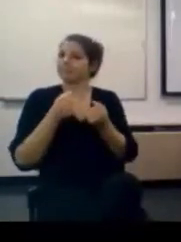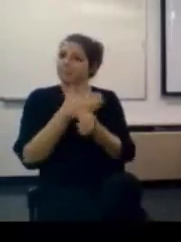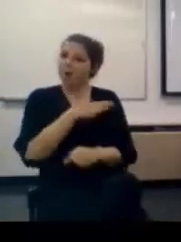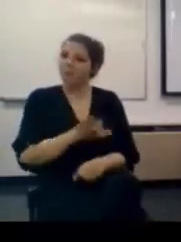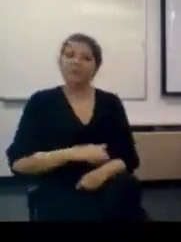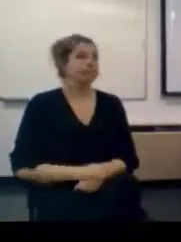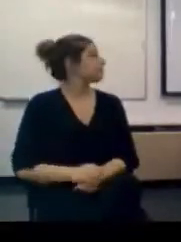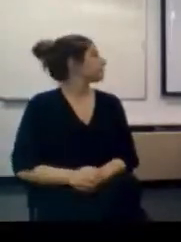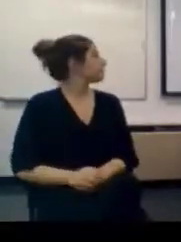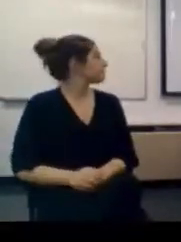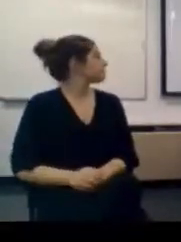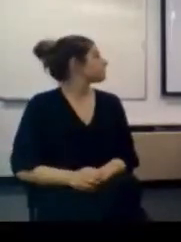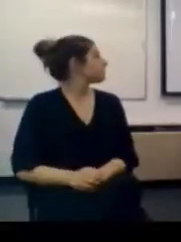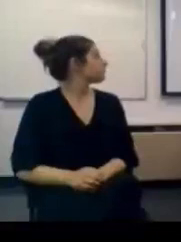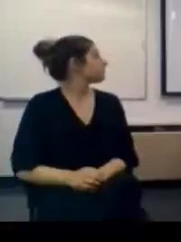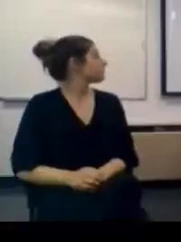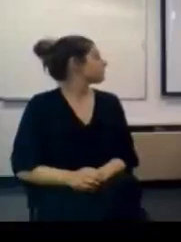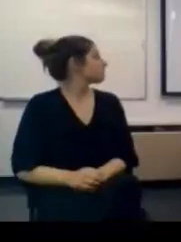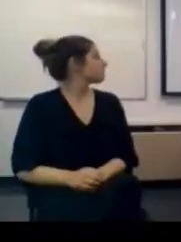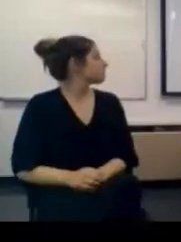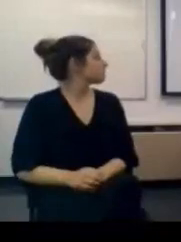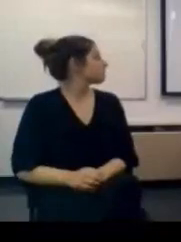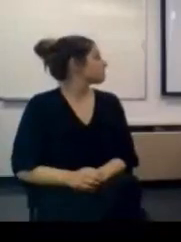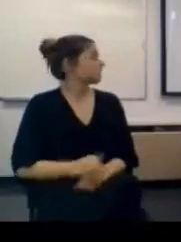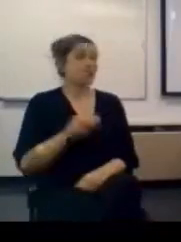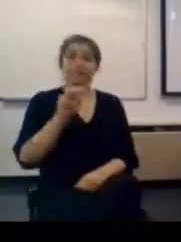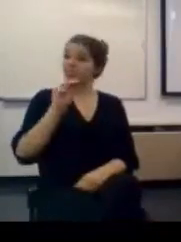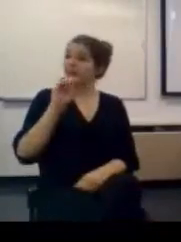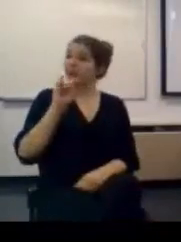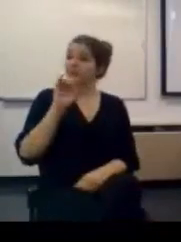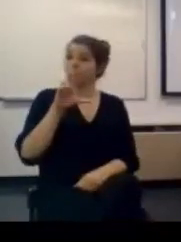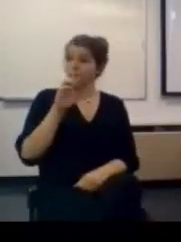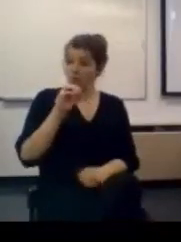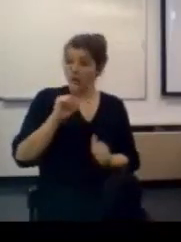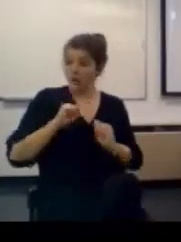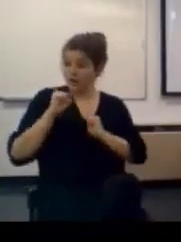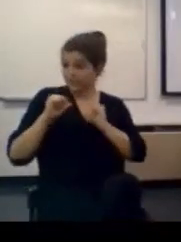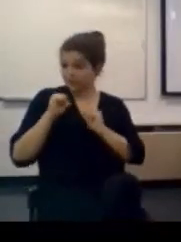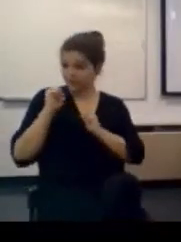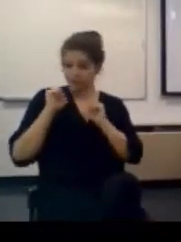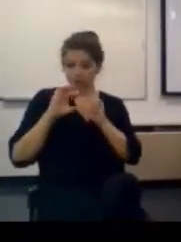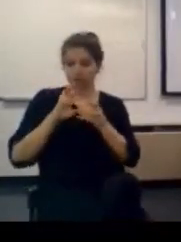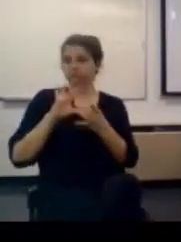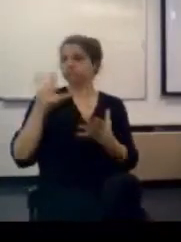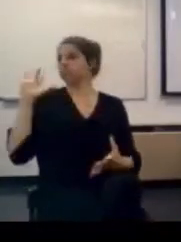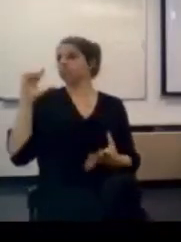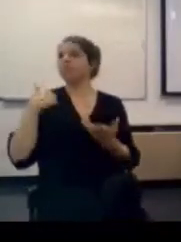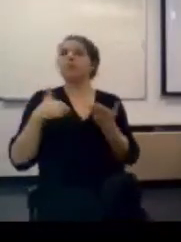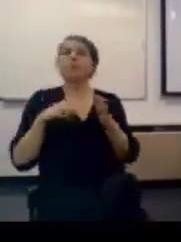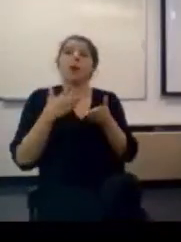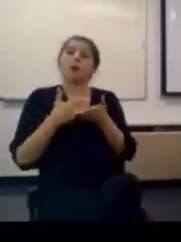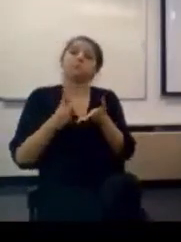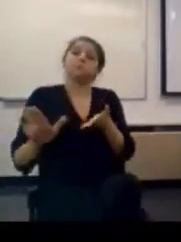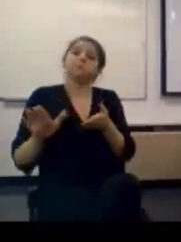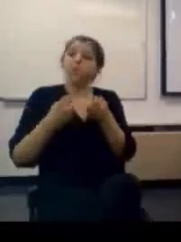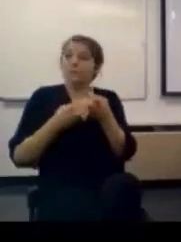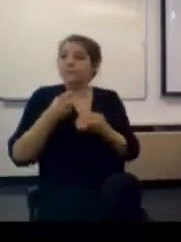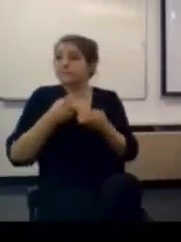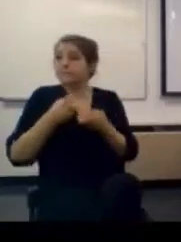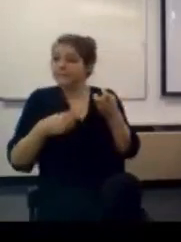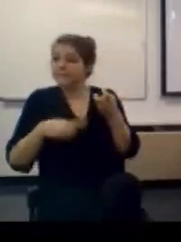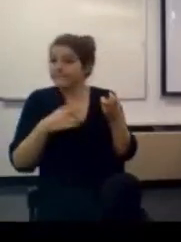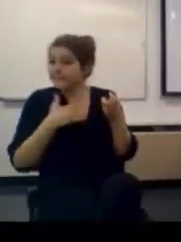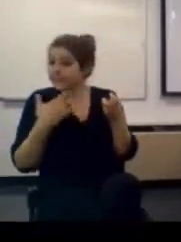the self-empowerment comes from. I think that one of the things we do is get away from the microaggressions, right? We don't